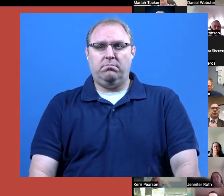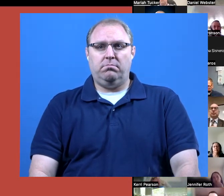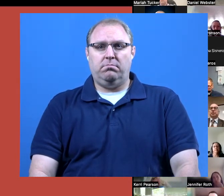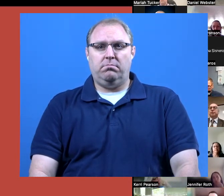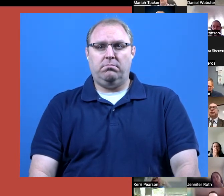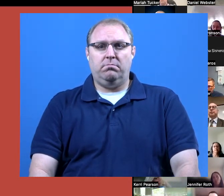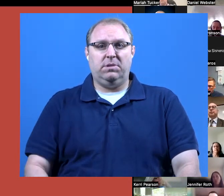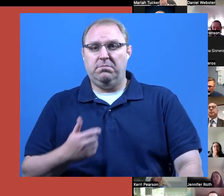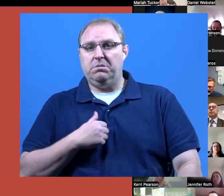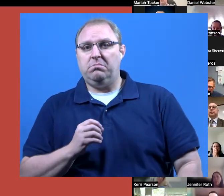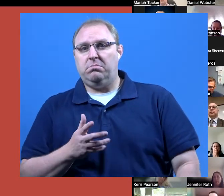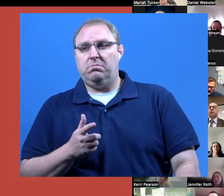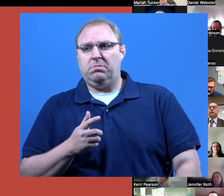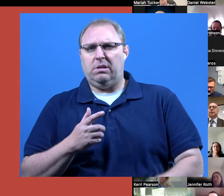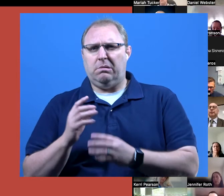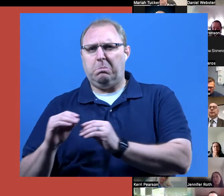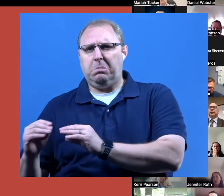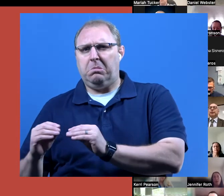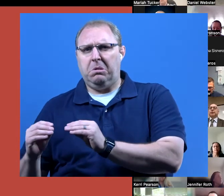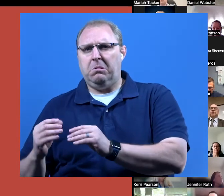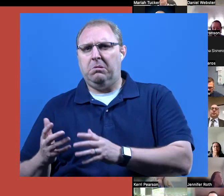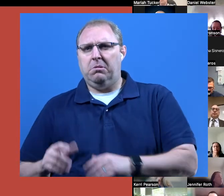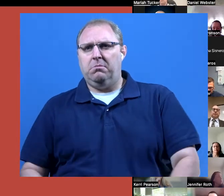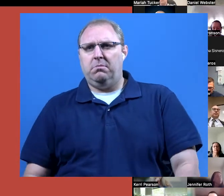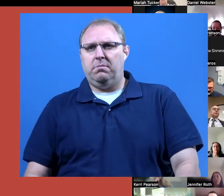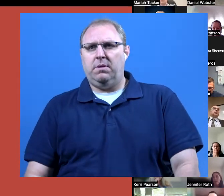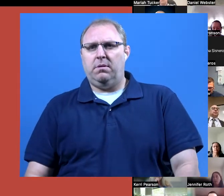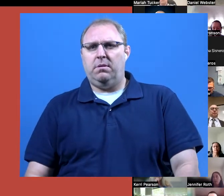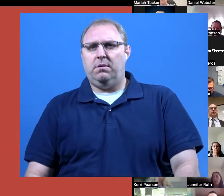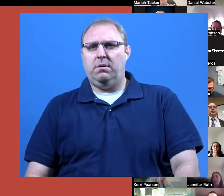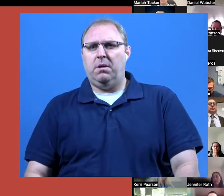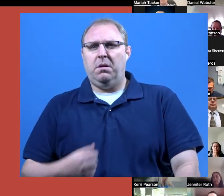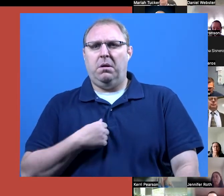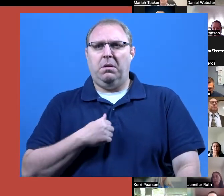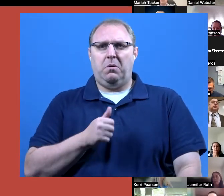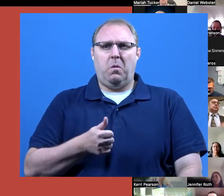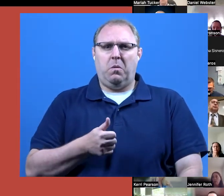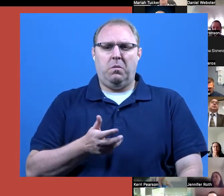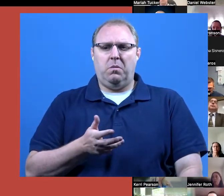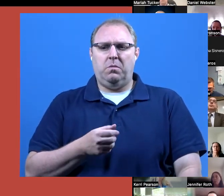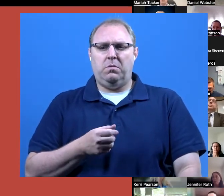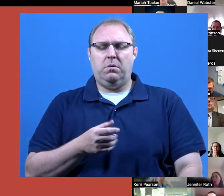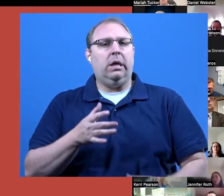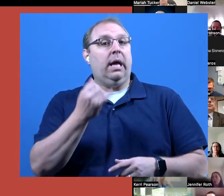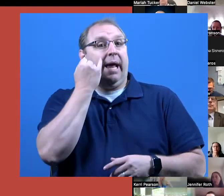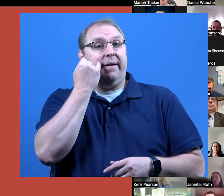That's a good question for LTD to answer. They take their medical documentation, they sort through it, they